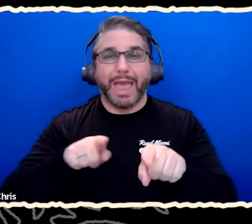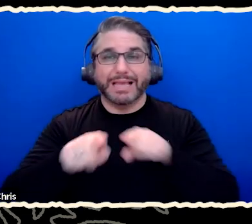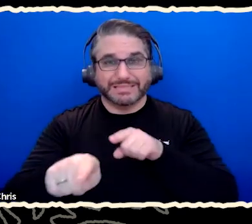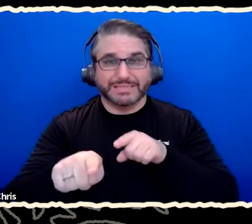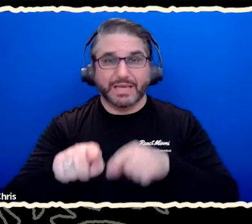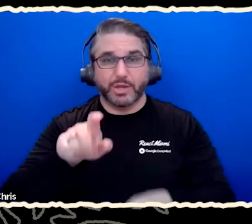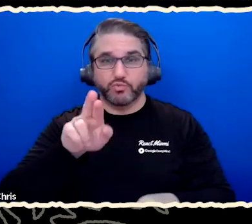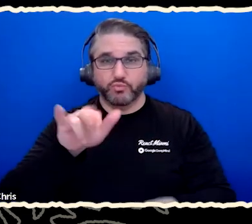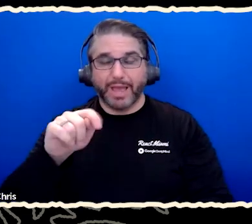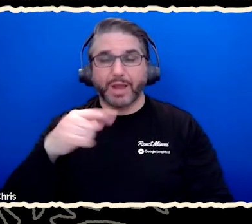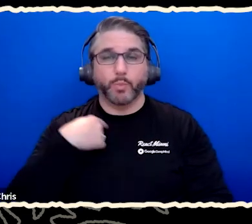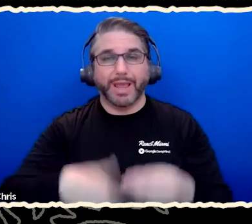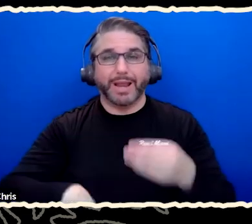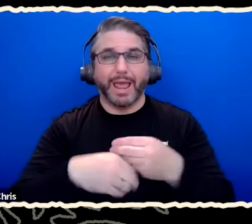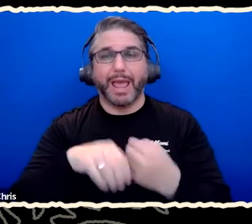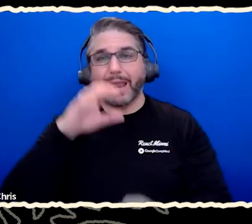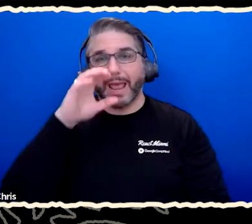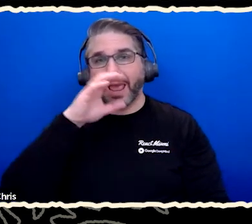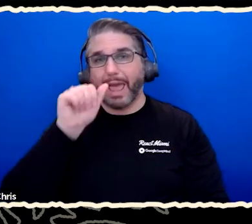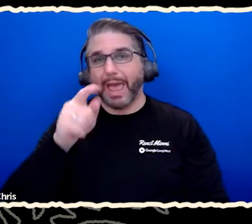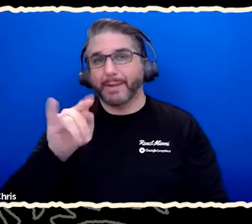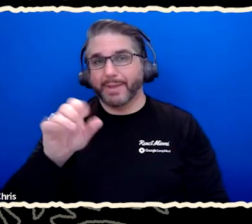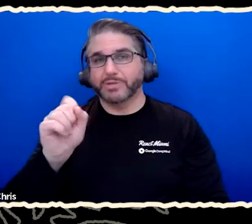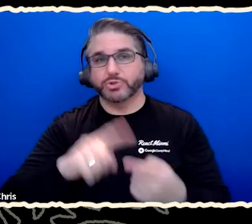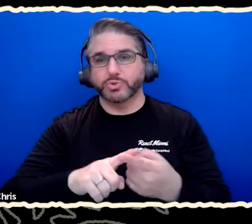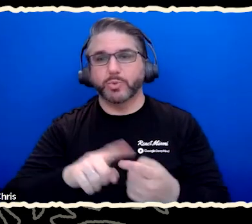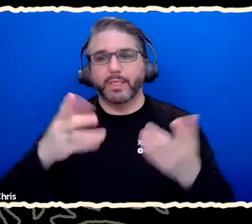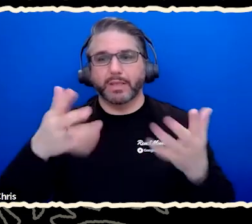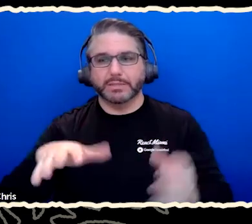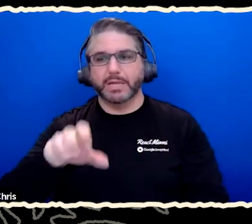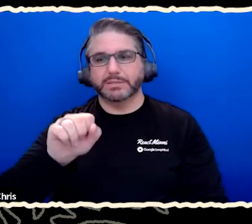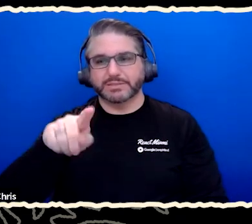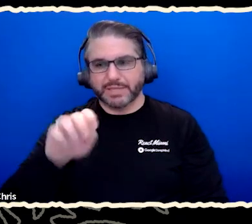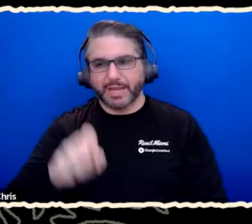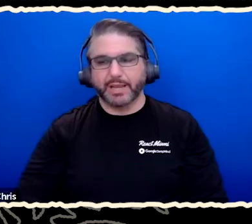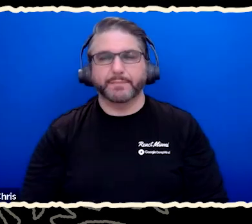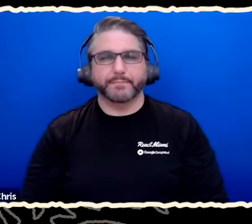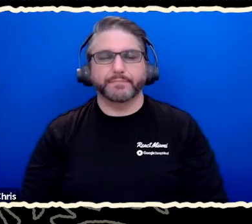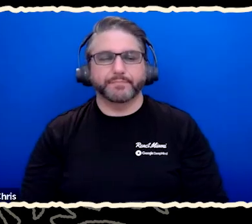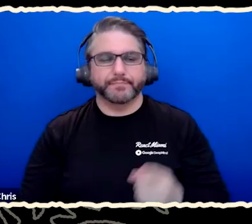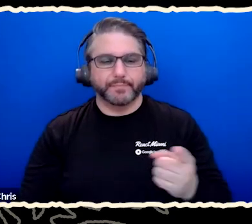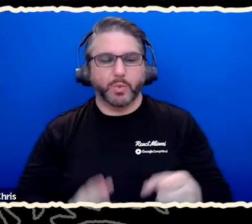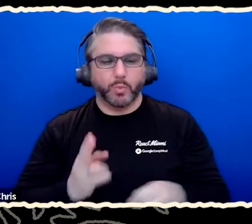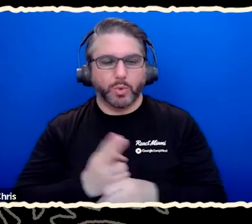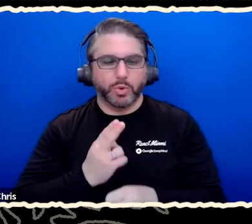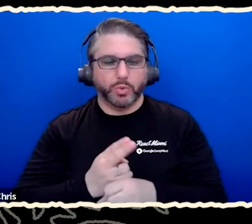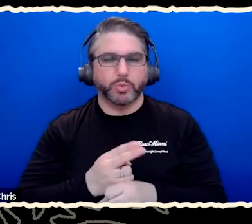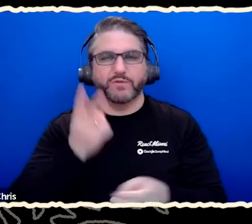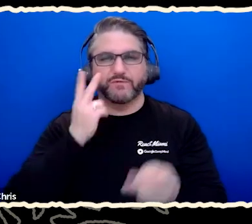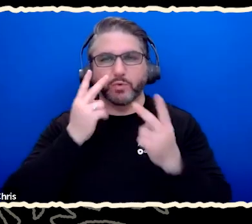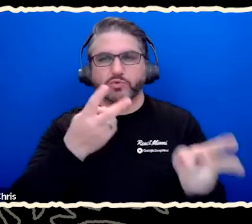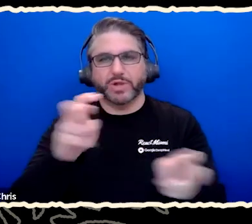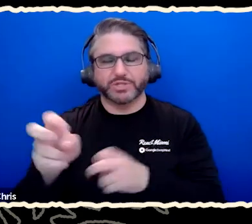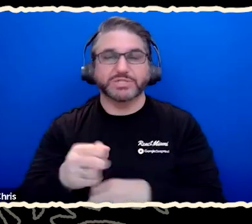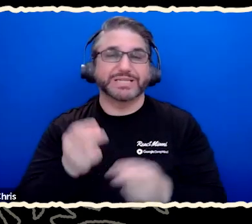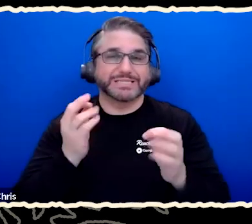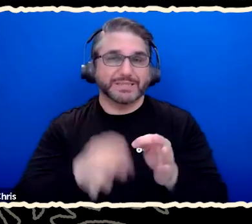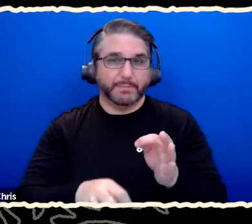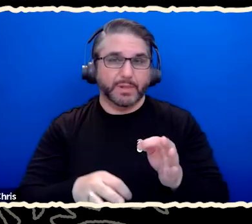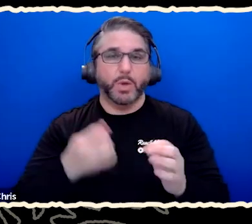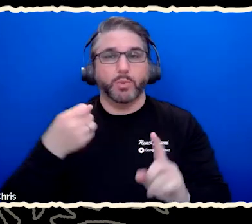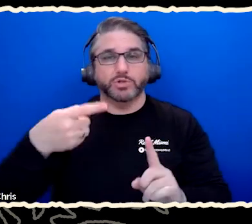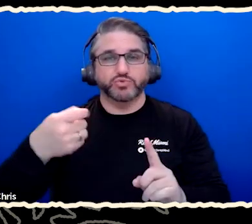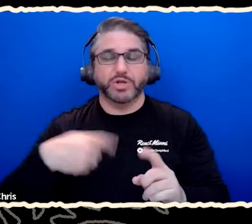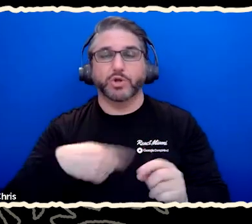the done state. So I'm going to do that with view transitions. So they're pretty simple. They would trigger in transitions and Suspense.